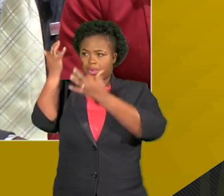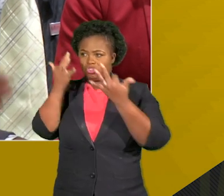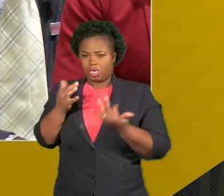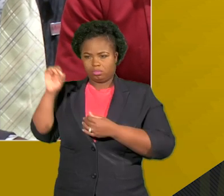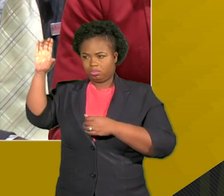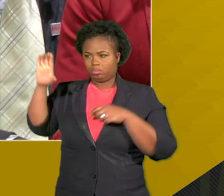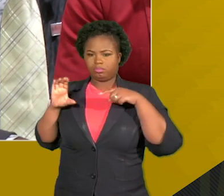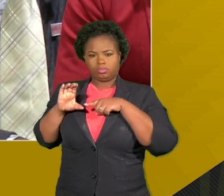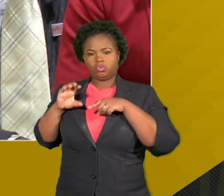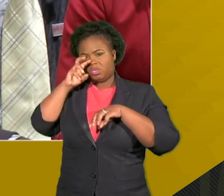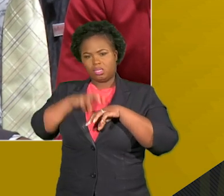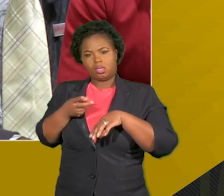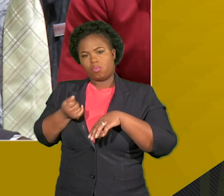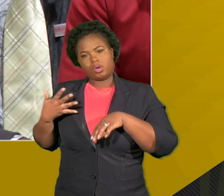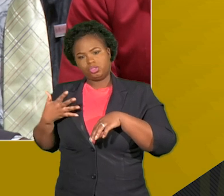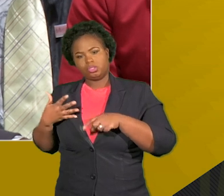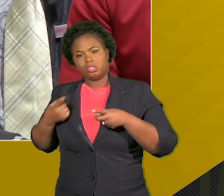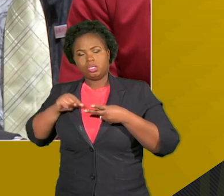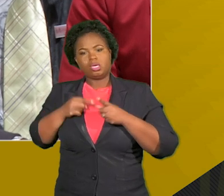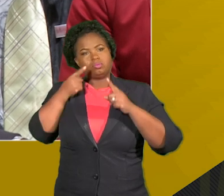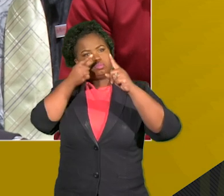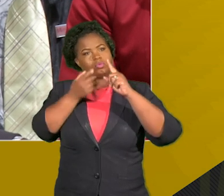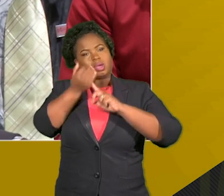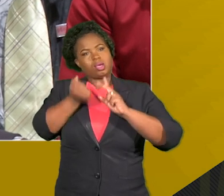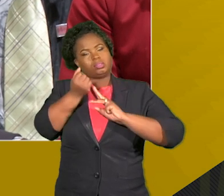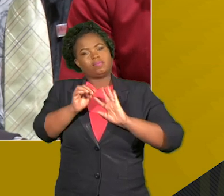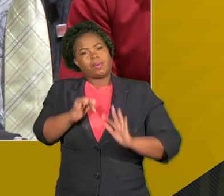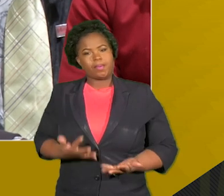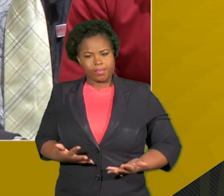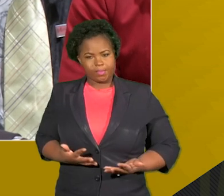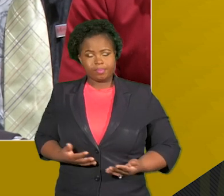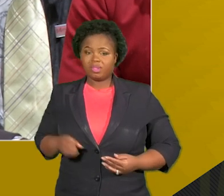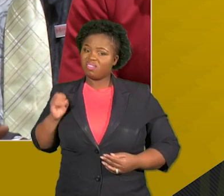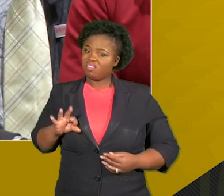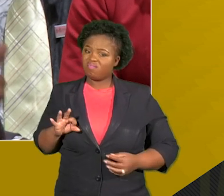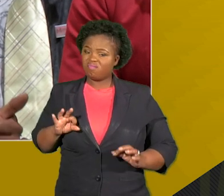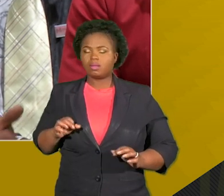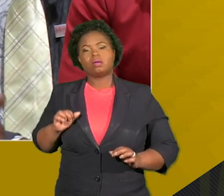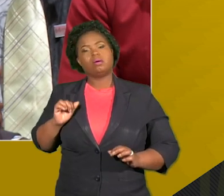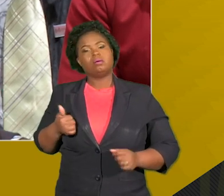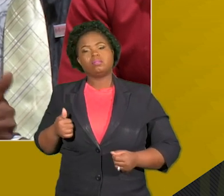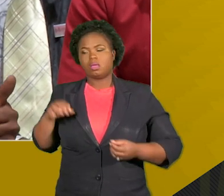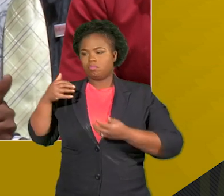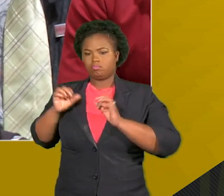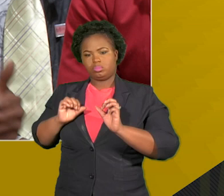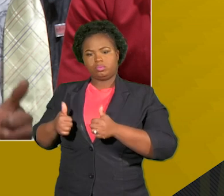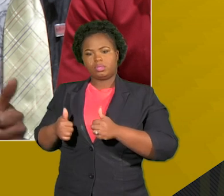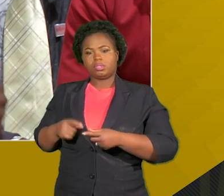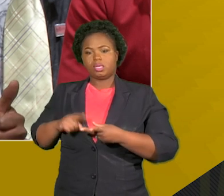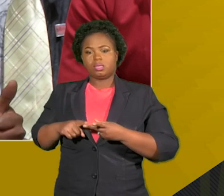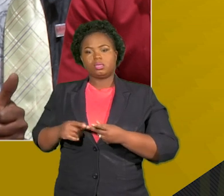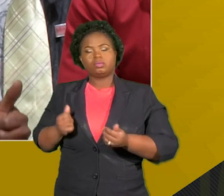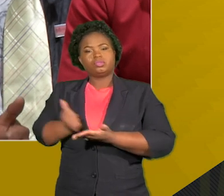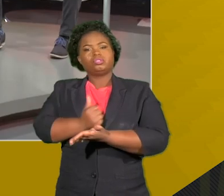and also how you're going to achieve whatever it is that you're doing. And then once you have that, then you need to make sure that you also sort out your